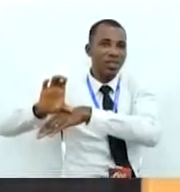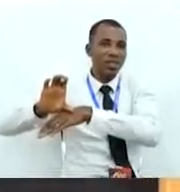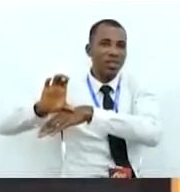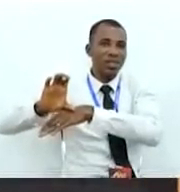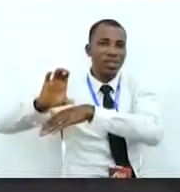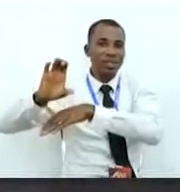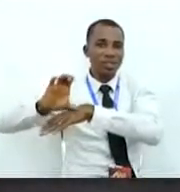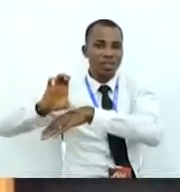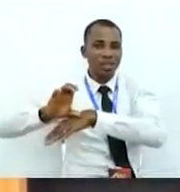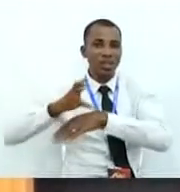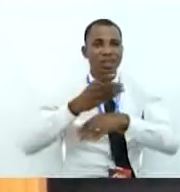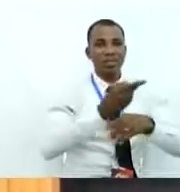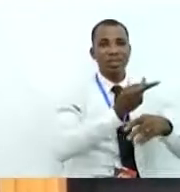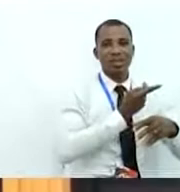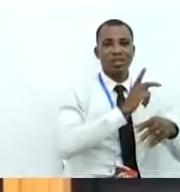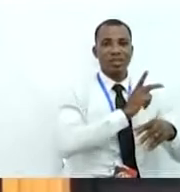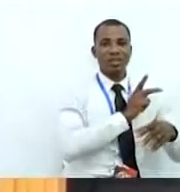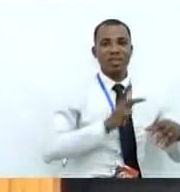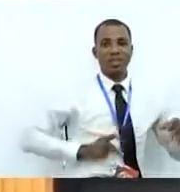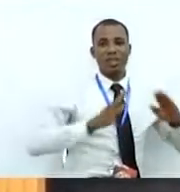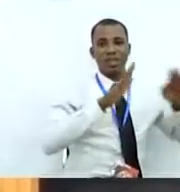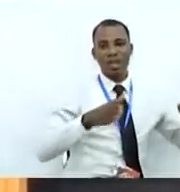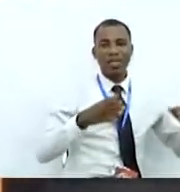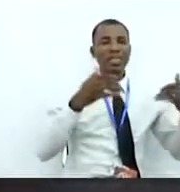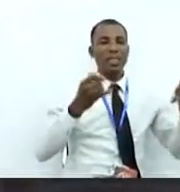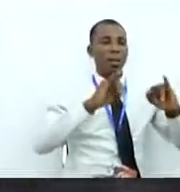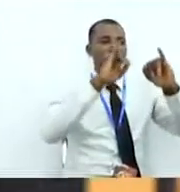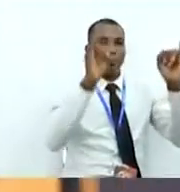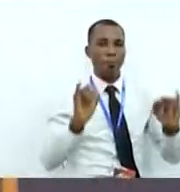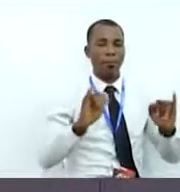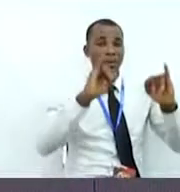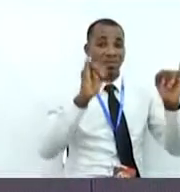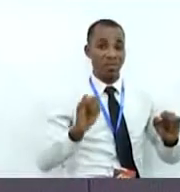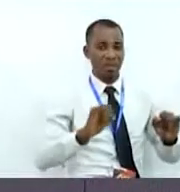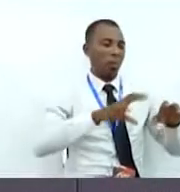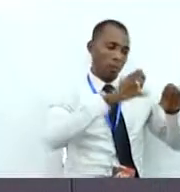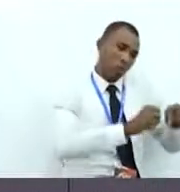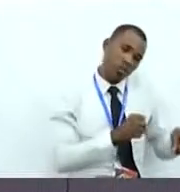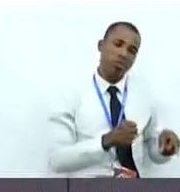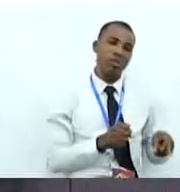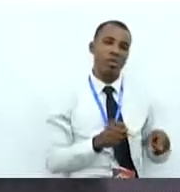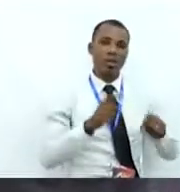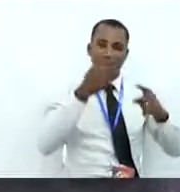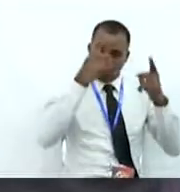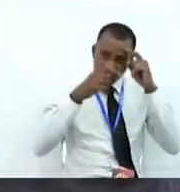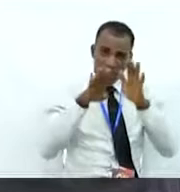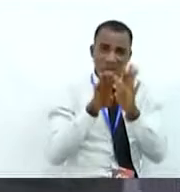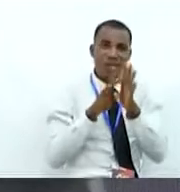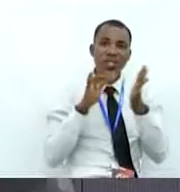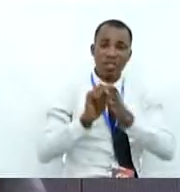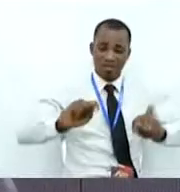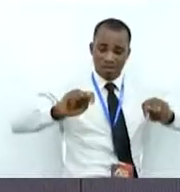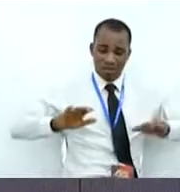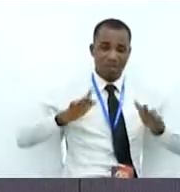abkomfor afa hinfie. Bible sin ken komnya no ye bomma Yesu. Ahinye